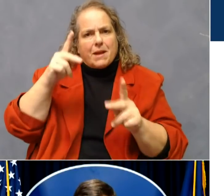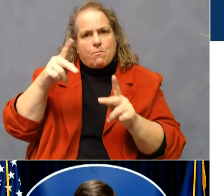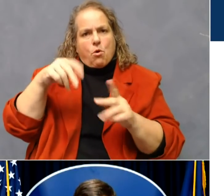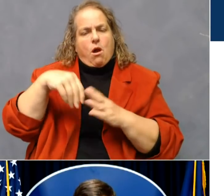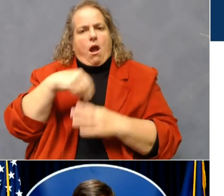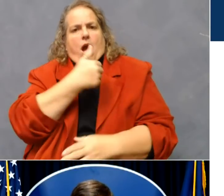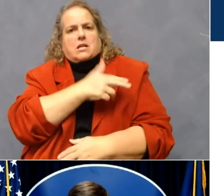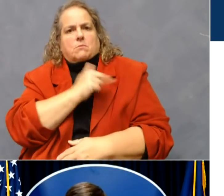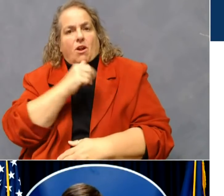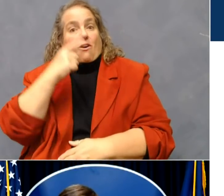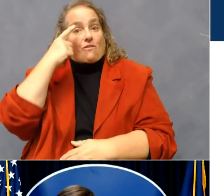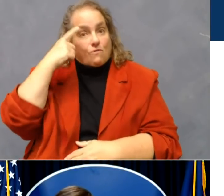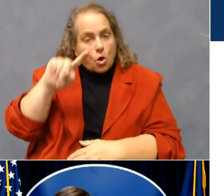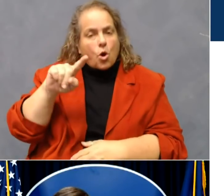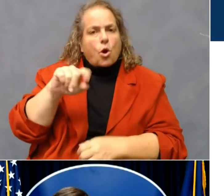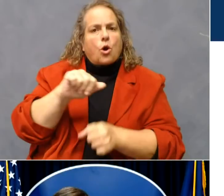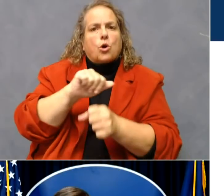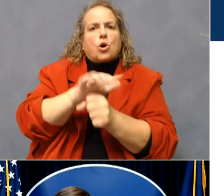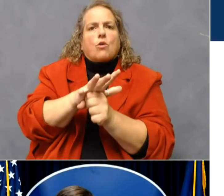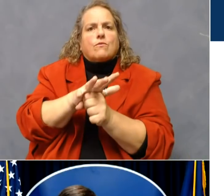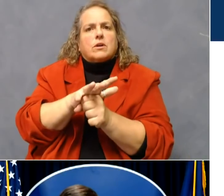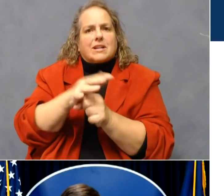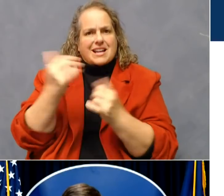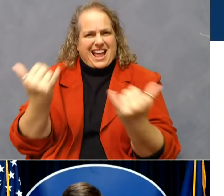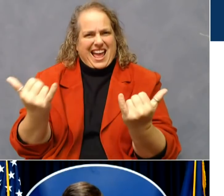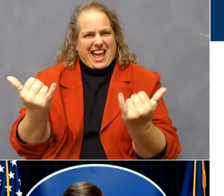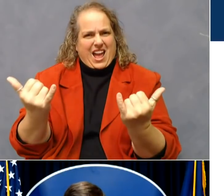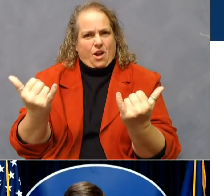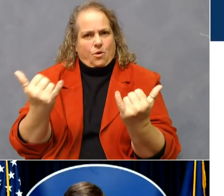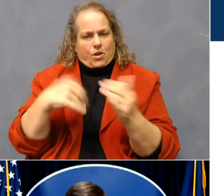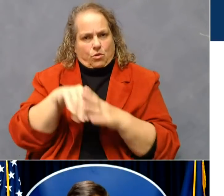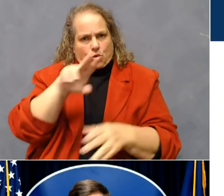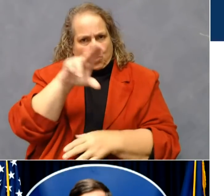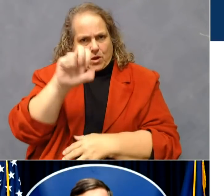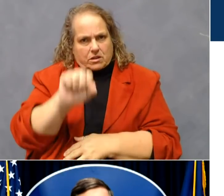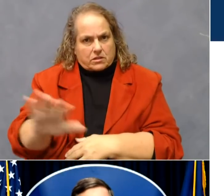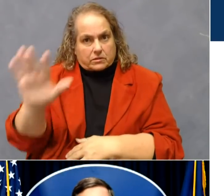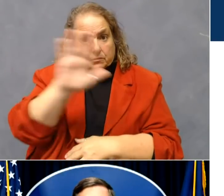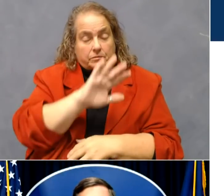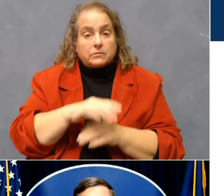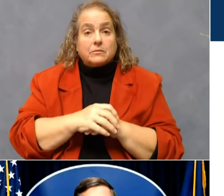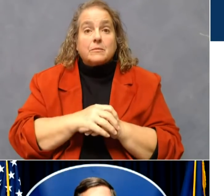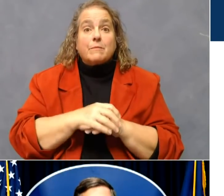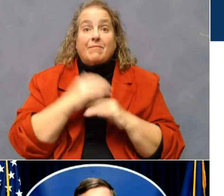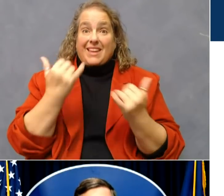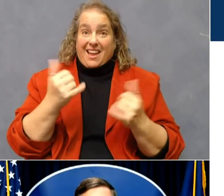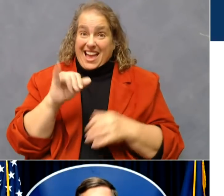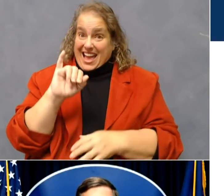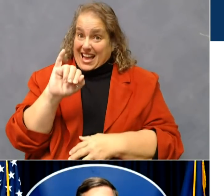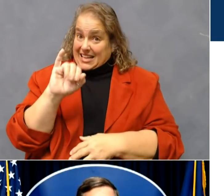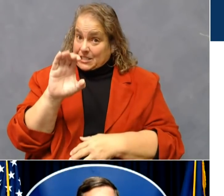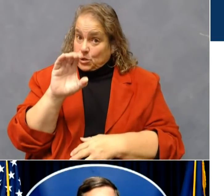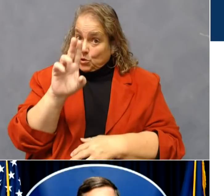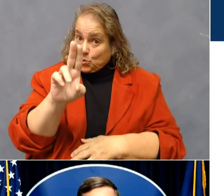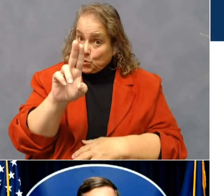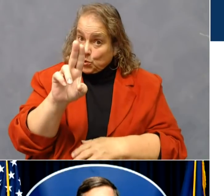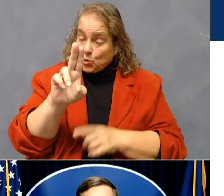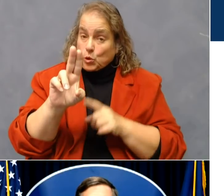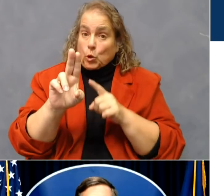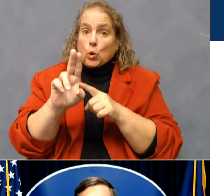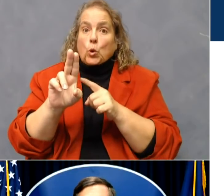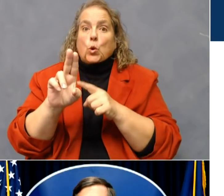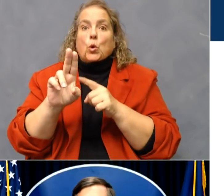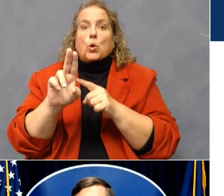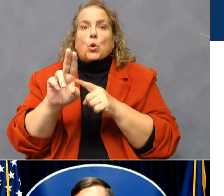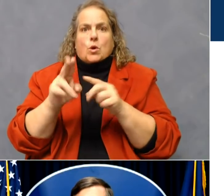the coronavirus. We look at the ICU, again, continuing to increase